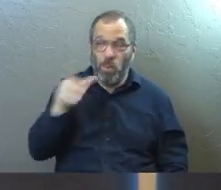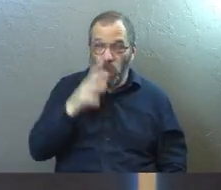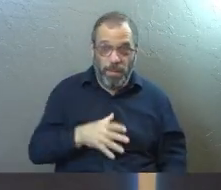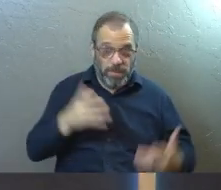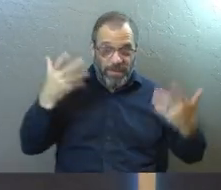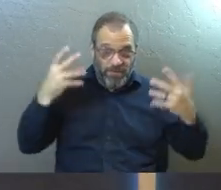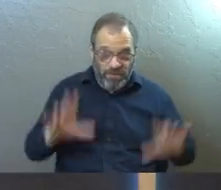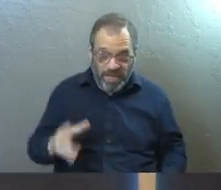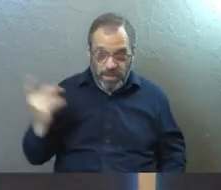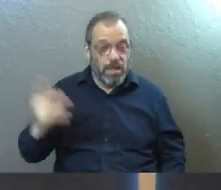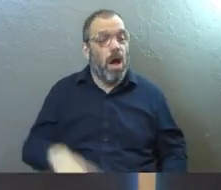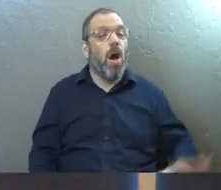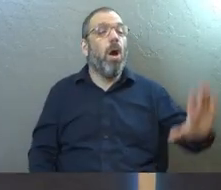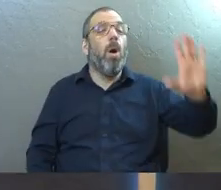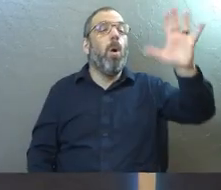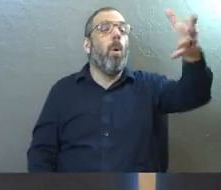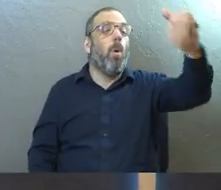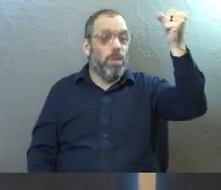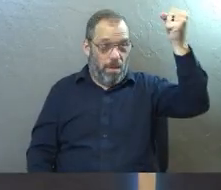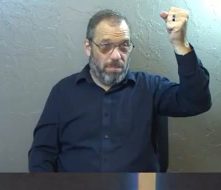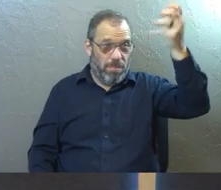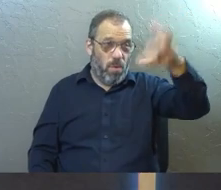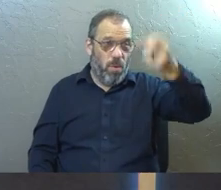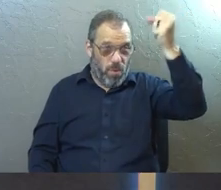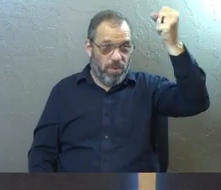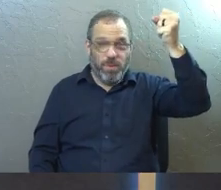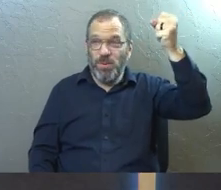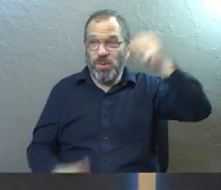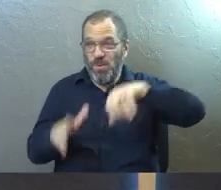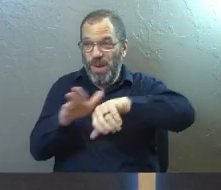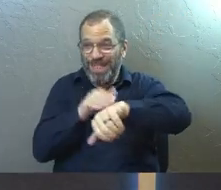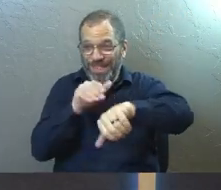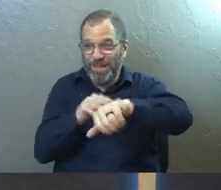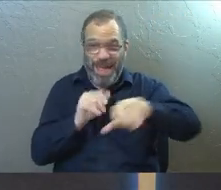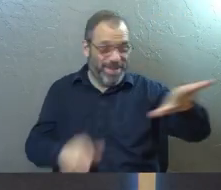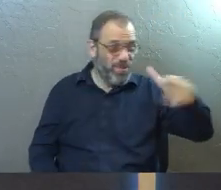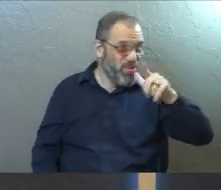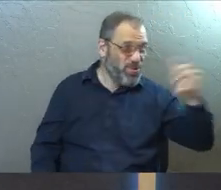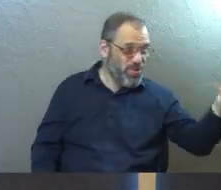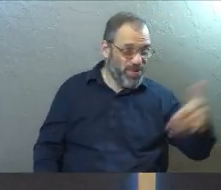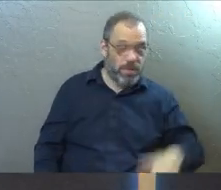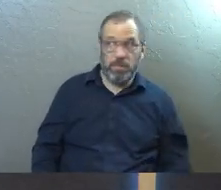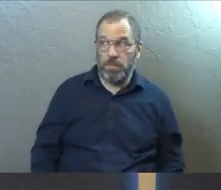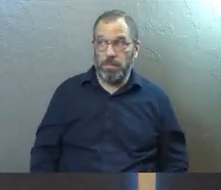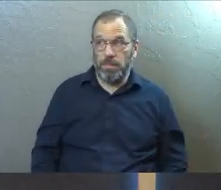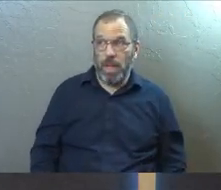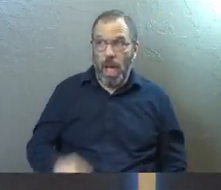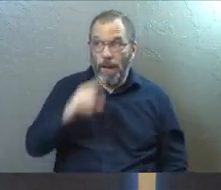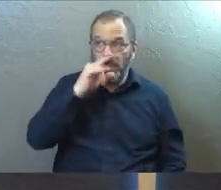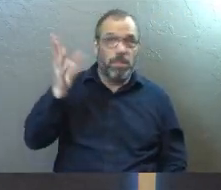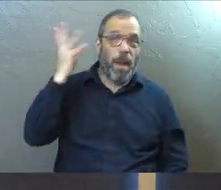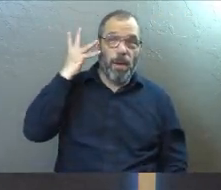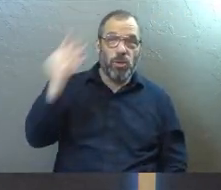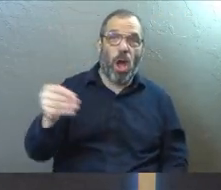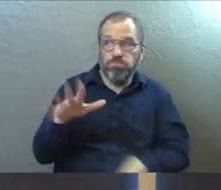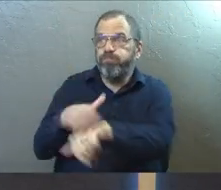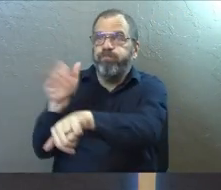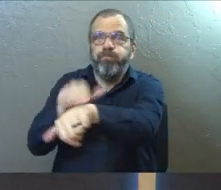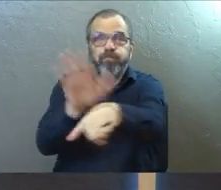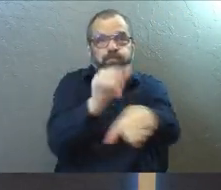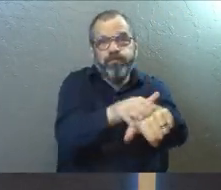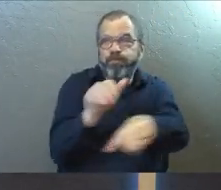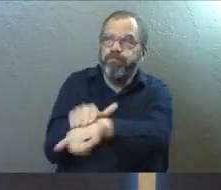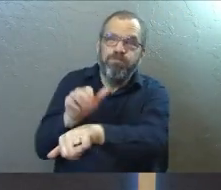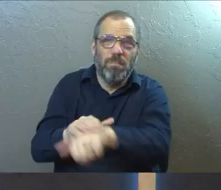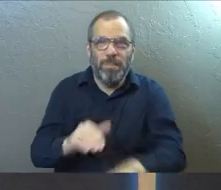We were getting up to walk away. And she goes, hold on. Who wants to pet him? And I was like, and my kids, just gone. They were like,